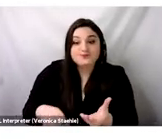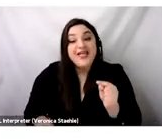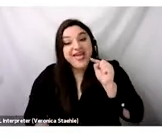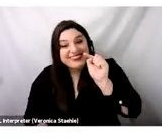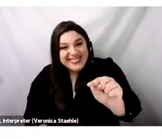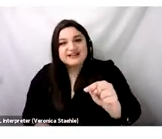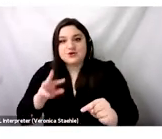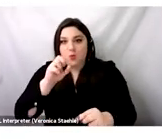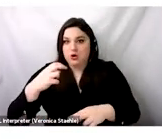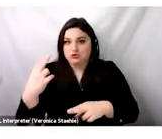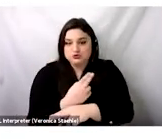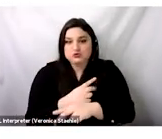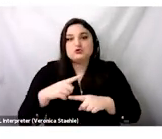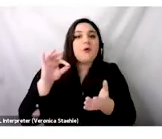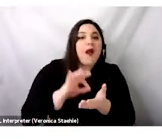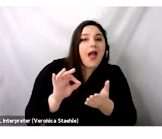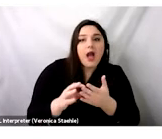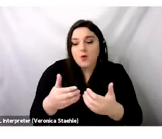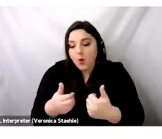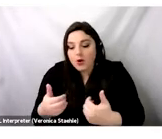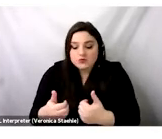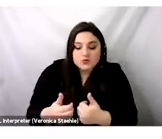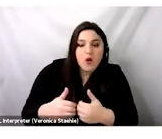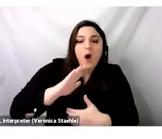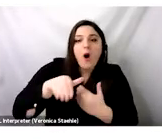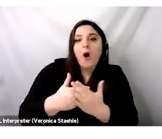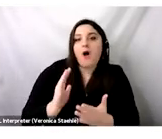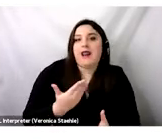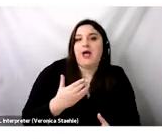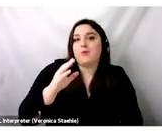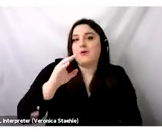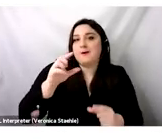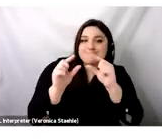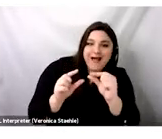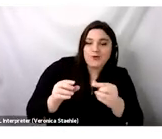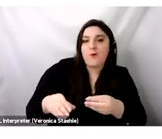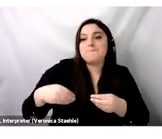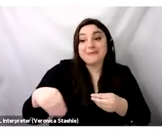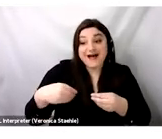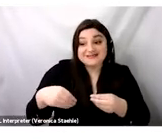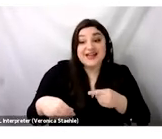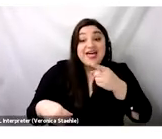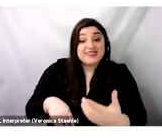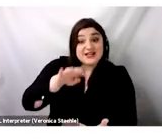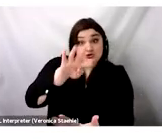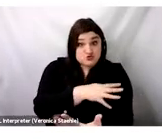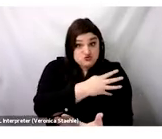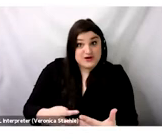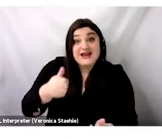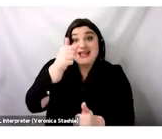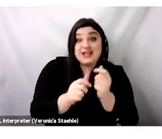sort microplastics after we've collected a sample, because this grid represents 5 millimeters. So this is a photo that I